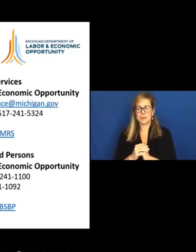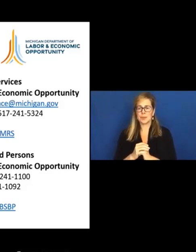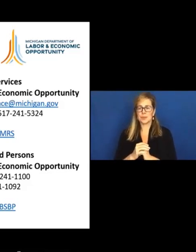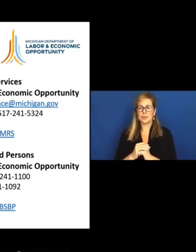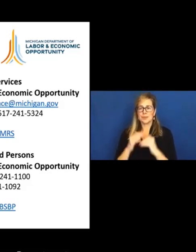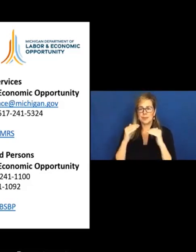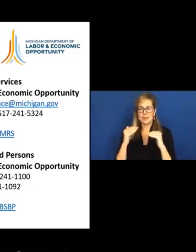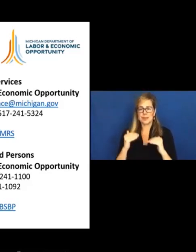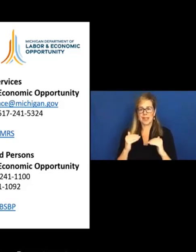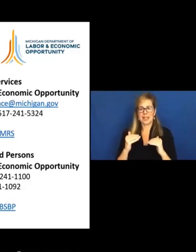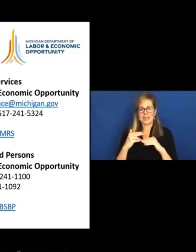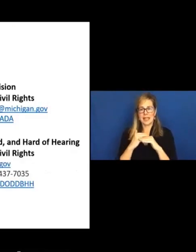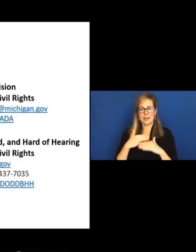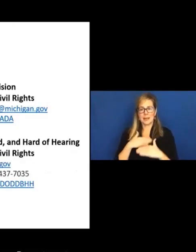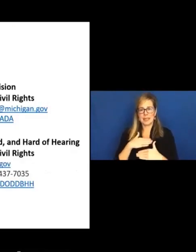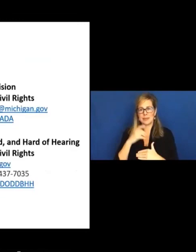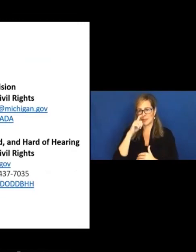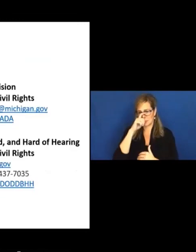Next slide, please.